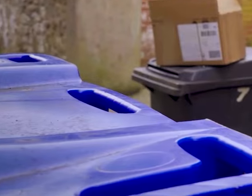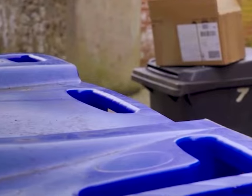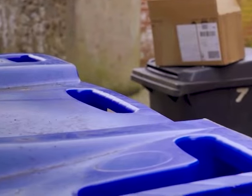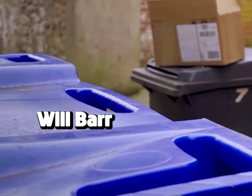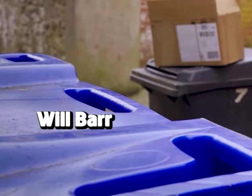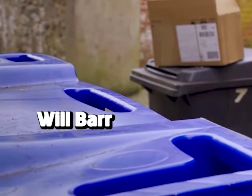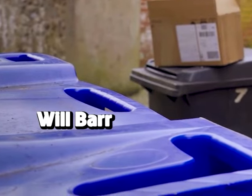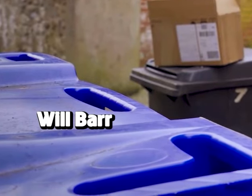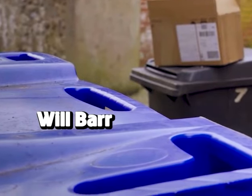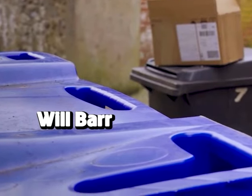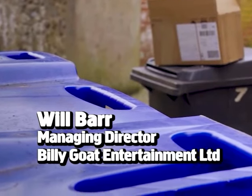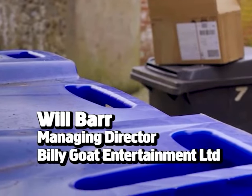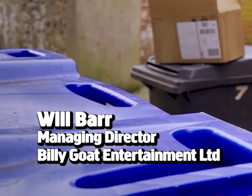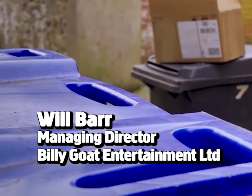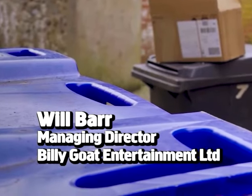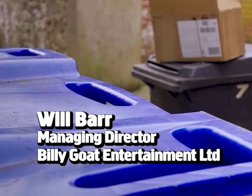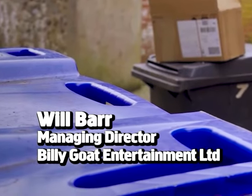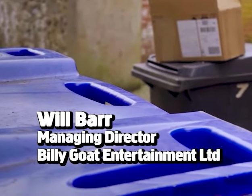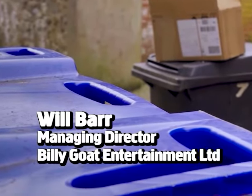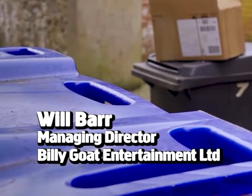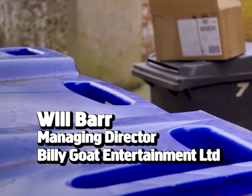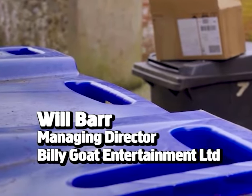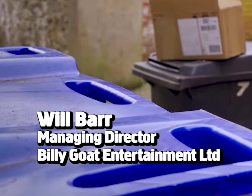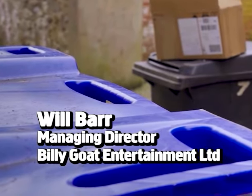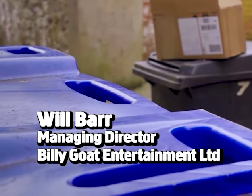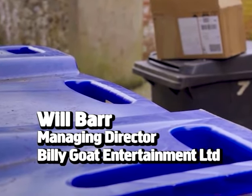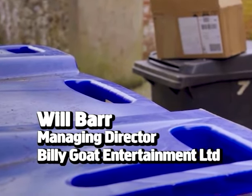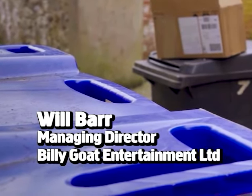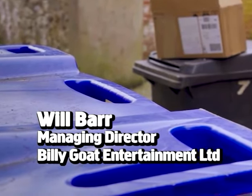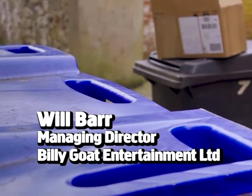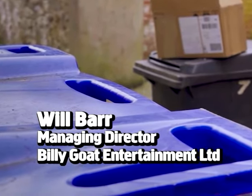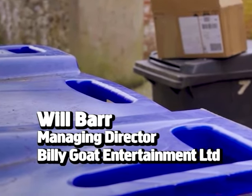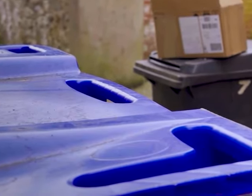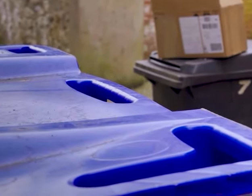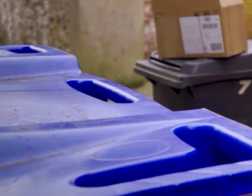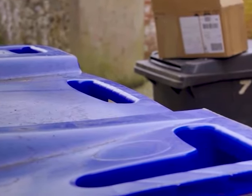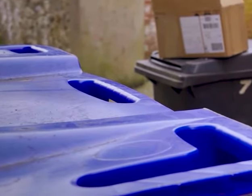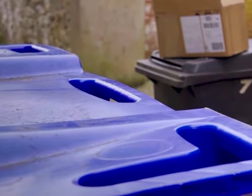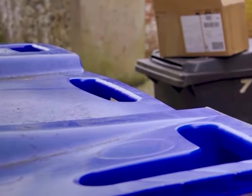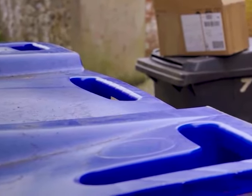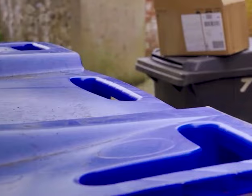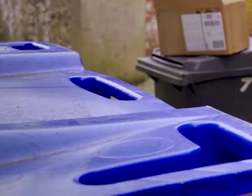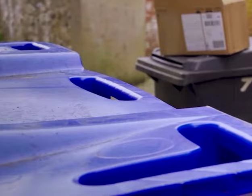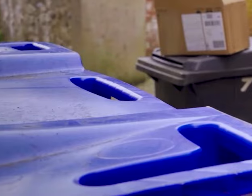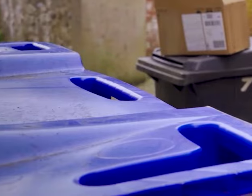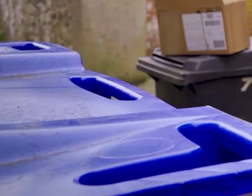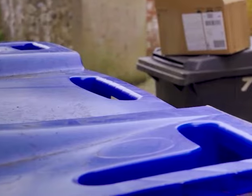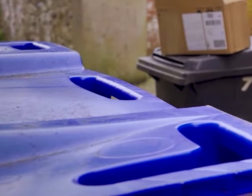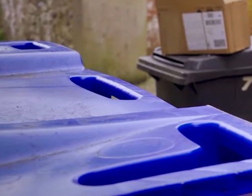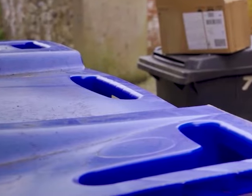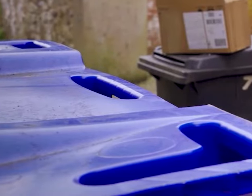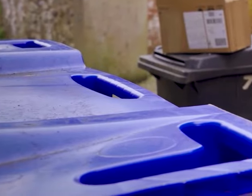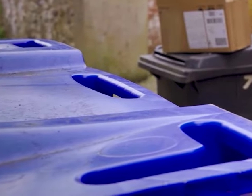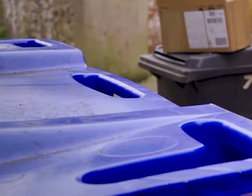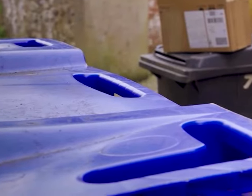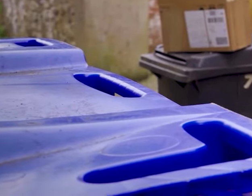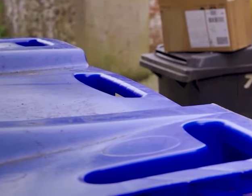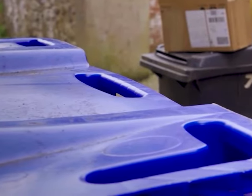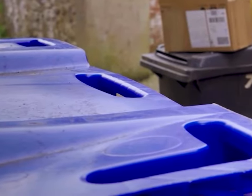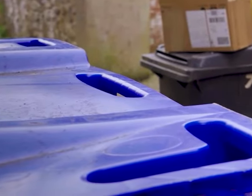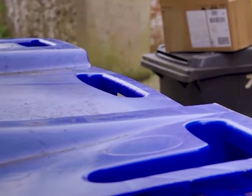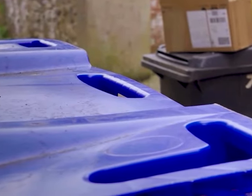Hello, judicious viewer. At Billy Goon Entertainment, we are strong believers in the old adage, art from adversity, which is why we've decided, completely of our own volition